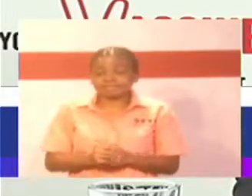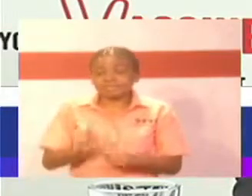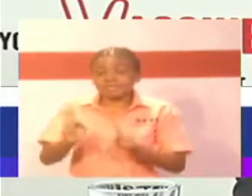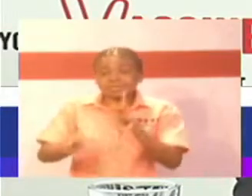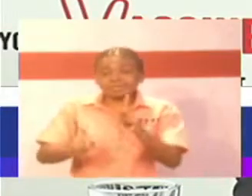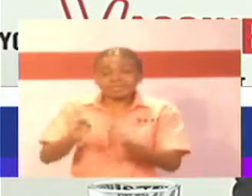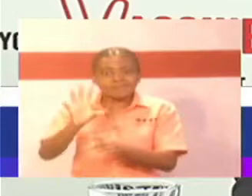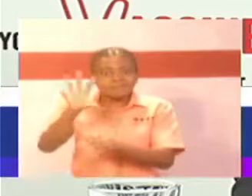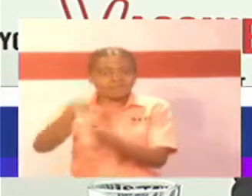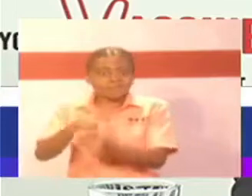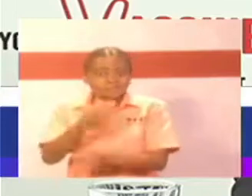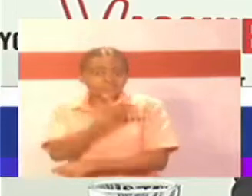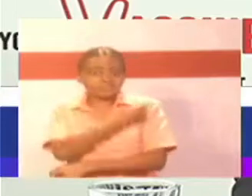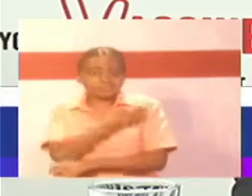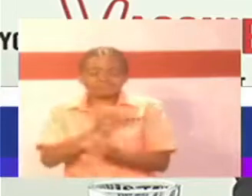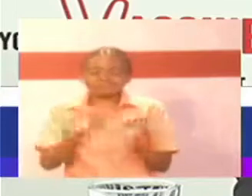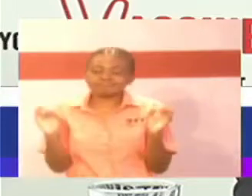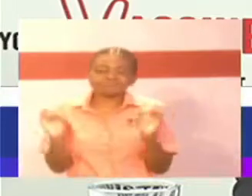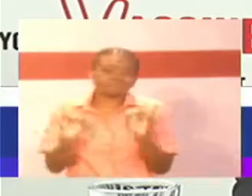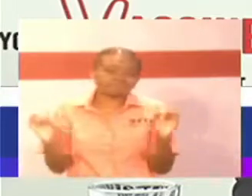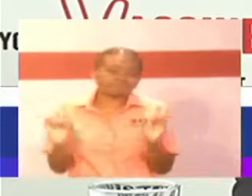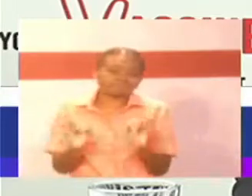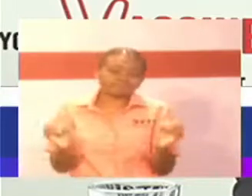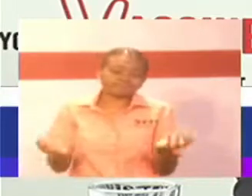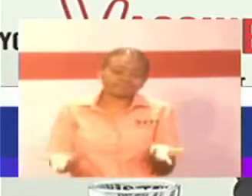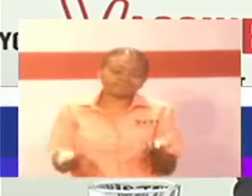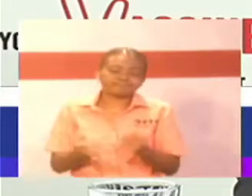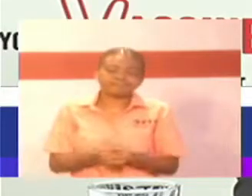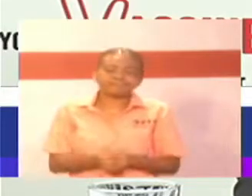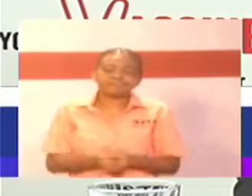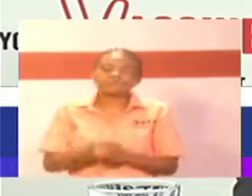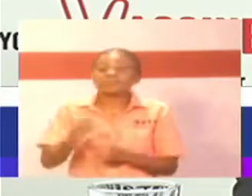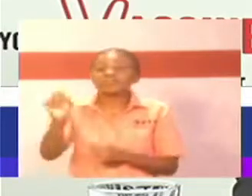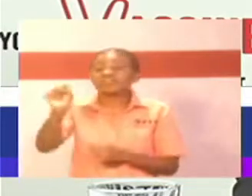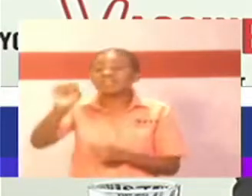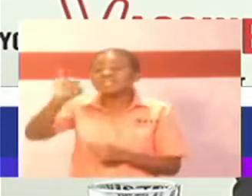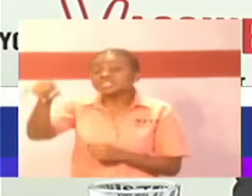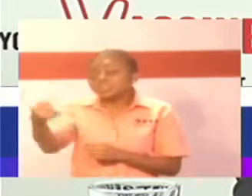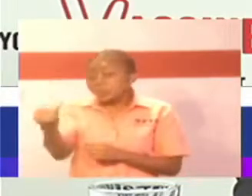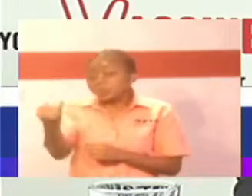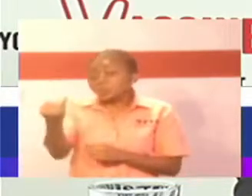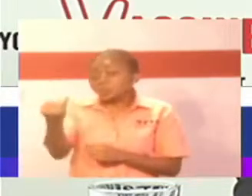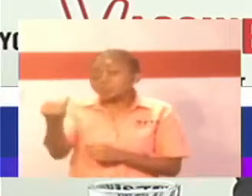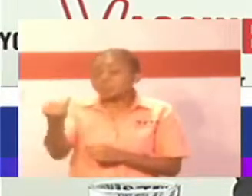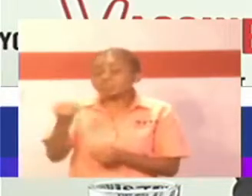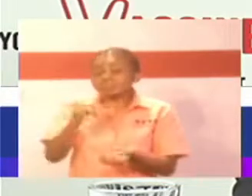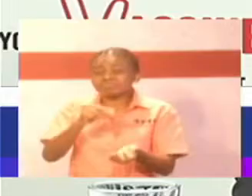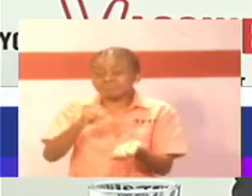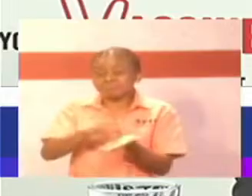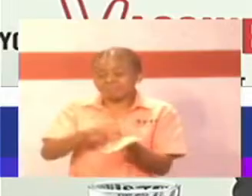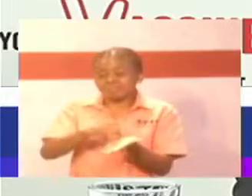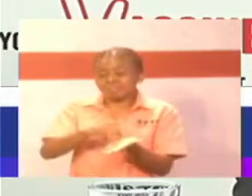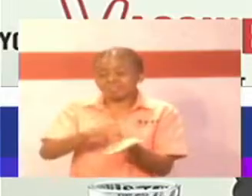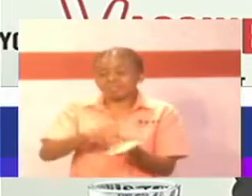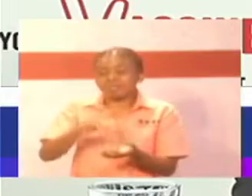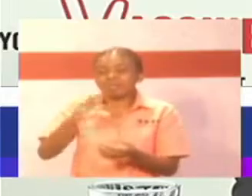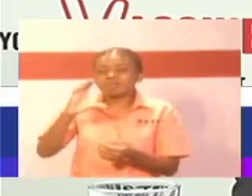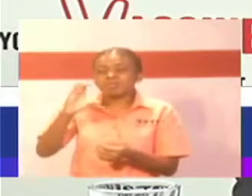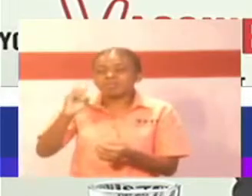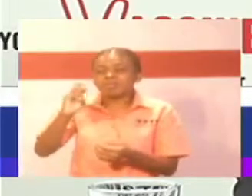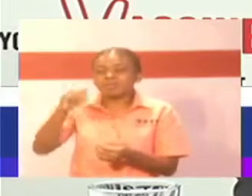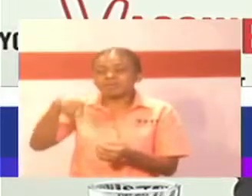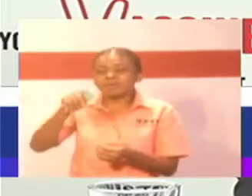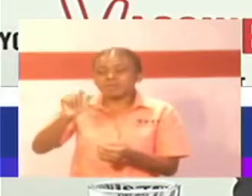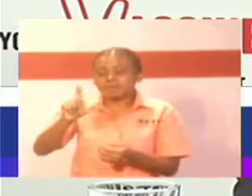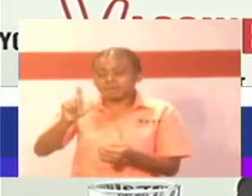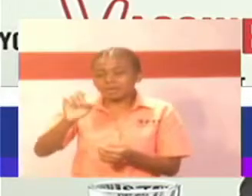fully vaccinated. At the St. James Medical Complex, 4 out of 4 beds for